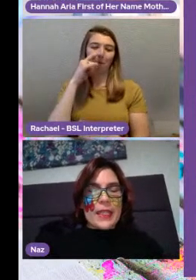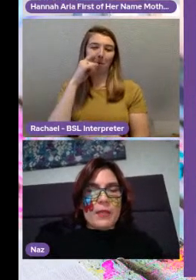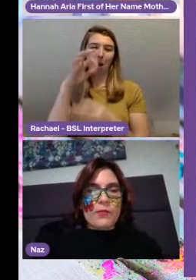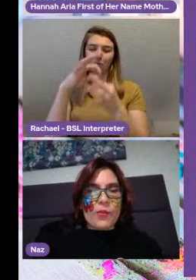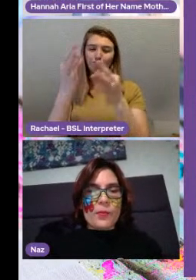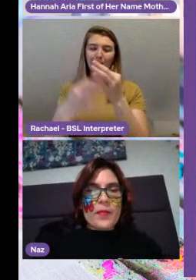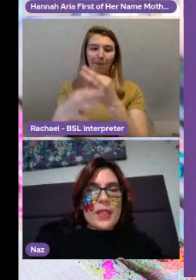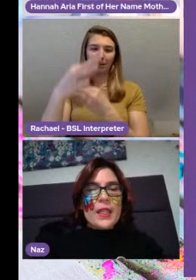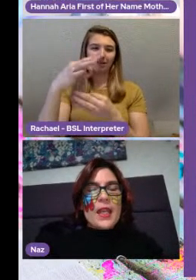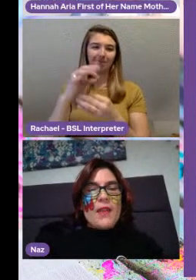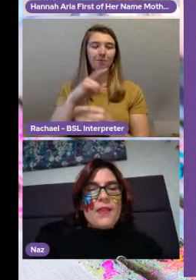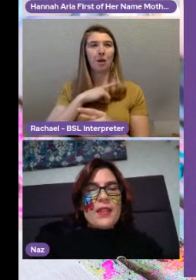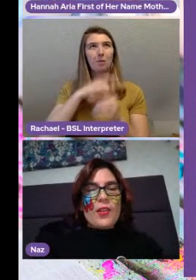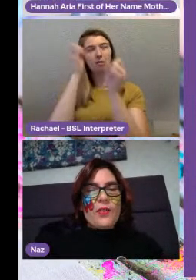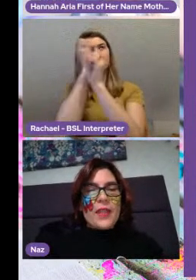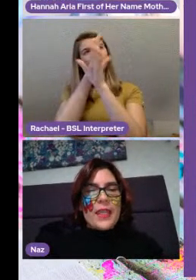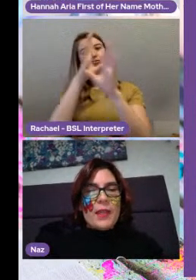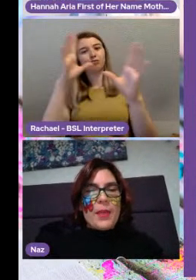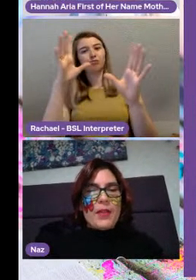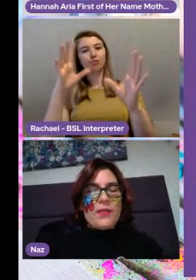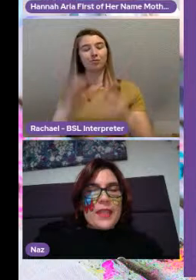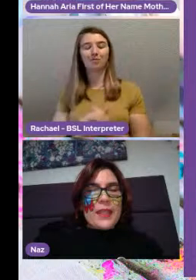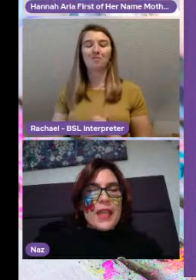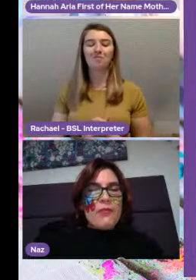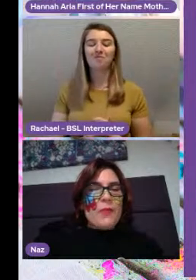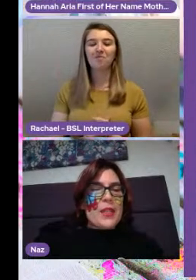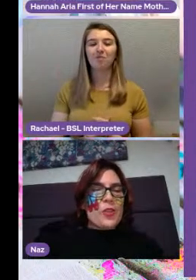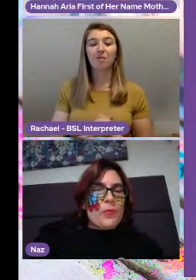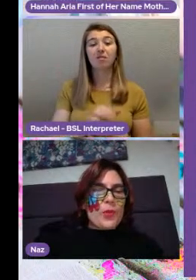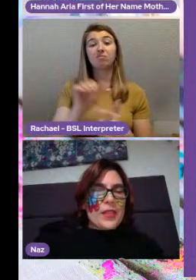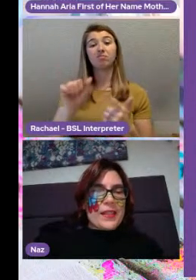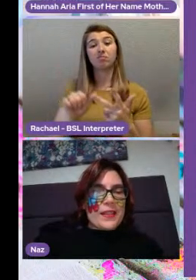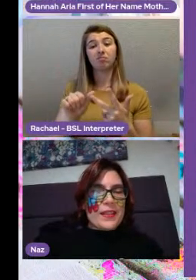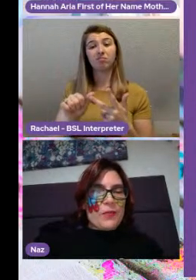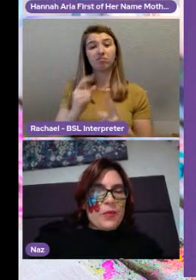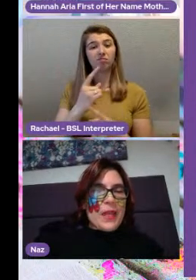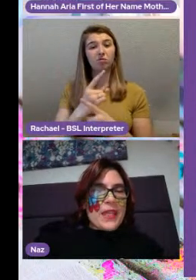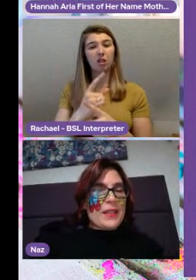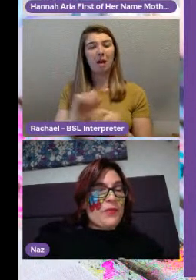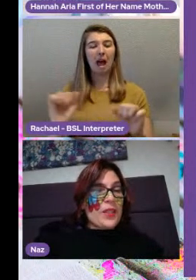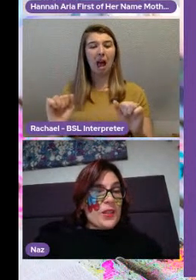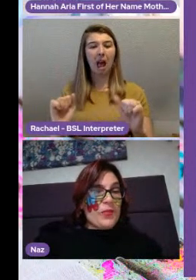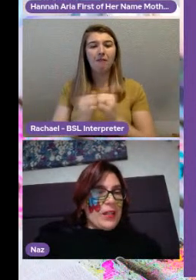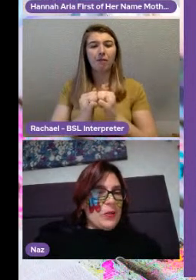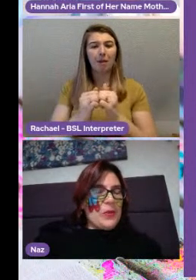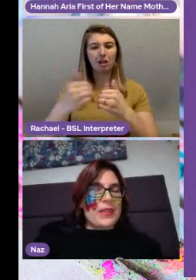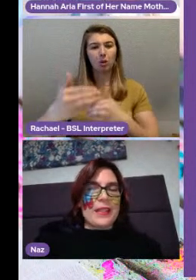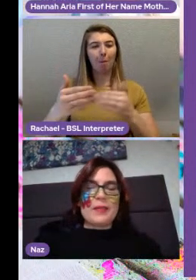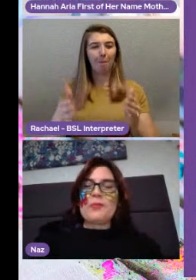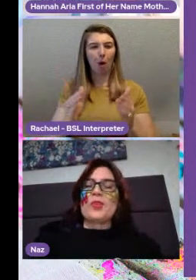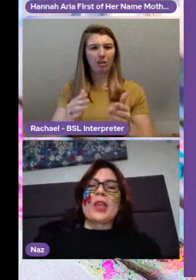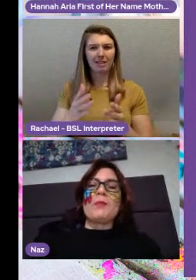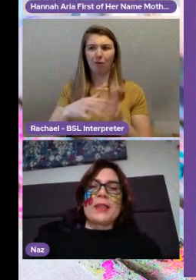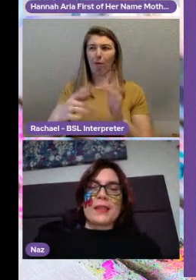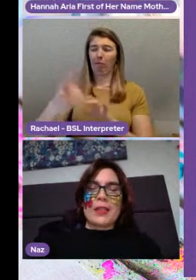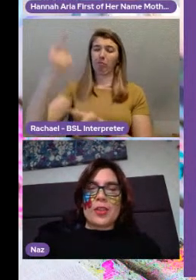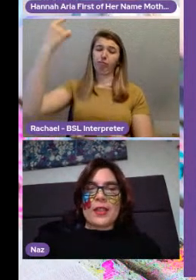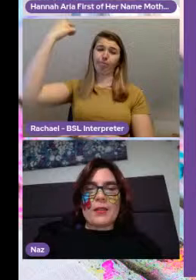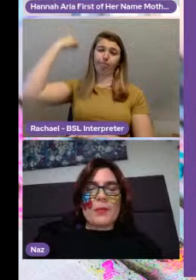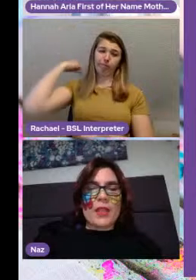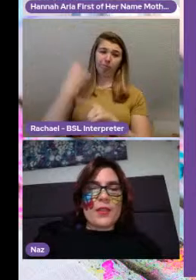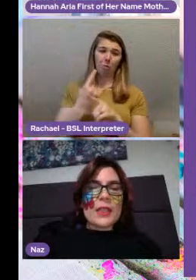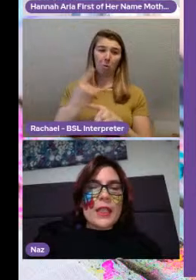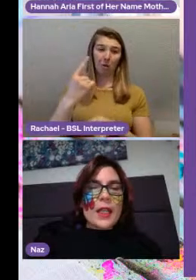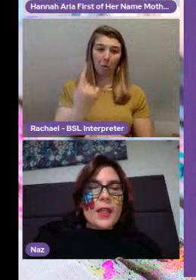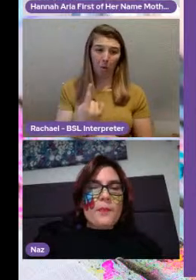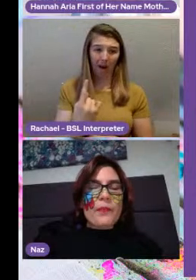that idea came from. And then I got thinking about the affirmation boxes that were made in the first round, weren't they? Jane was teaching